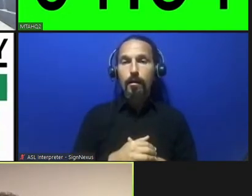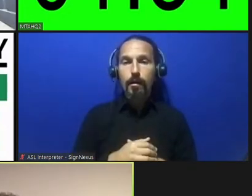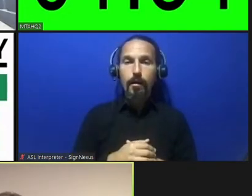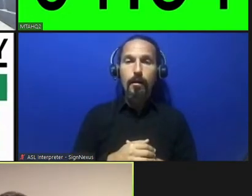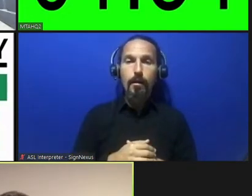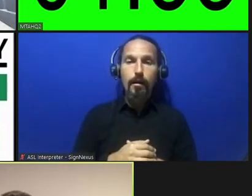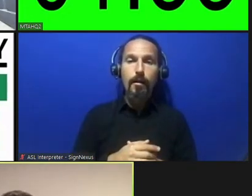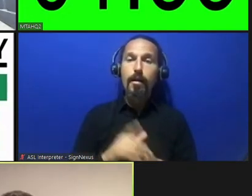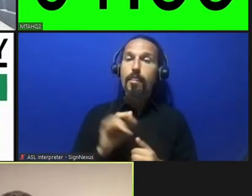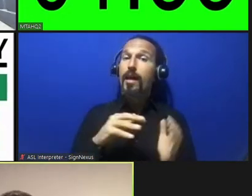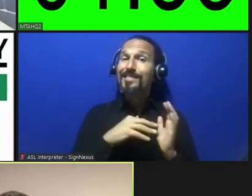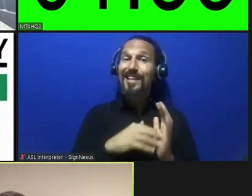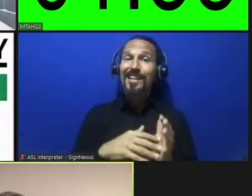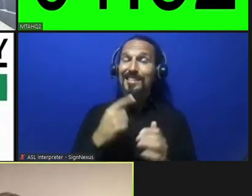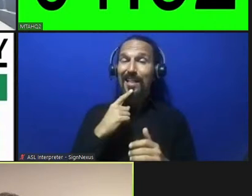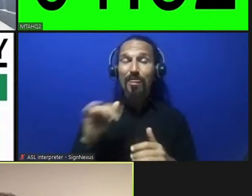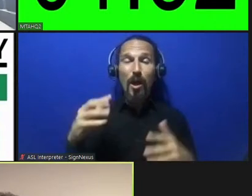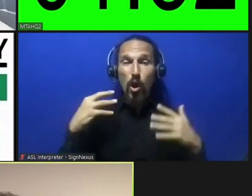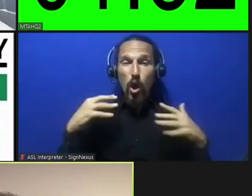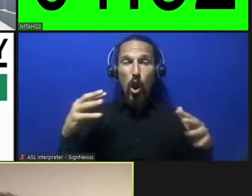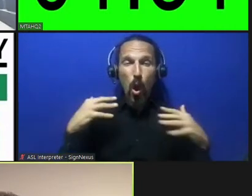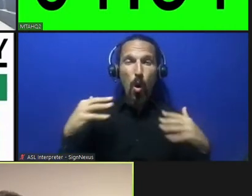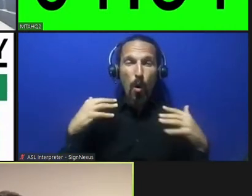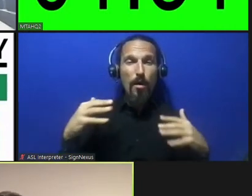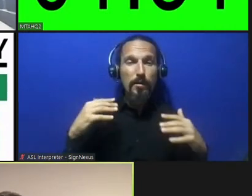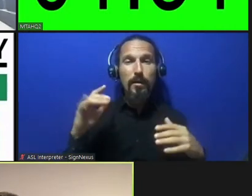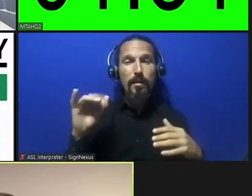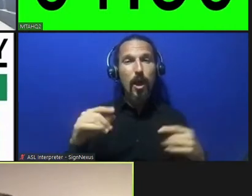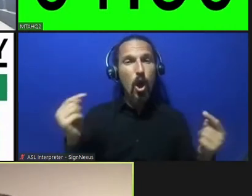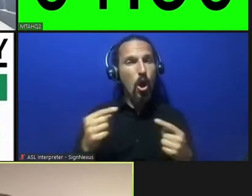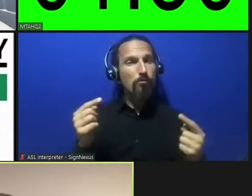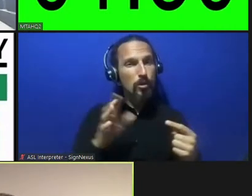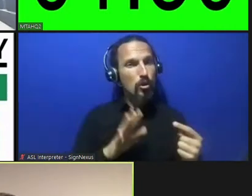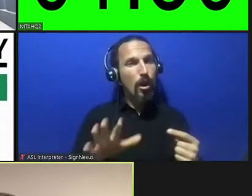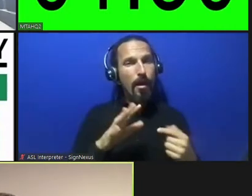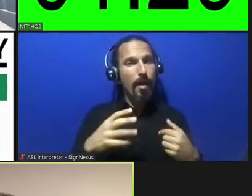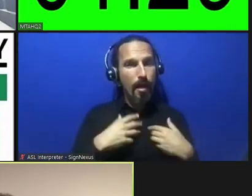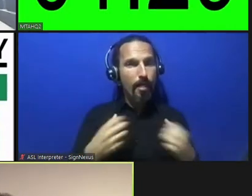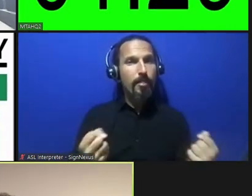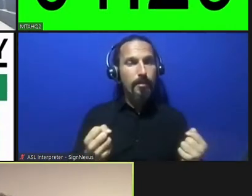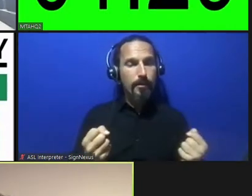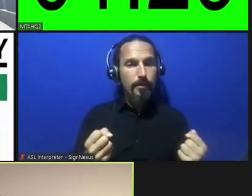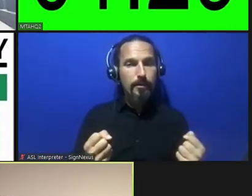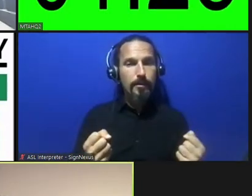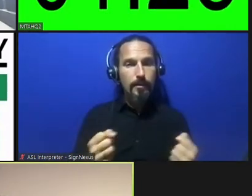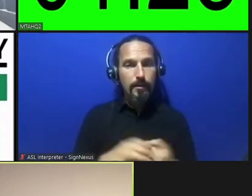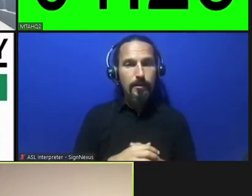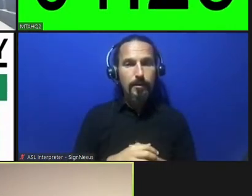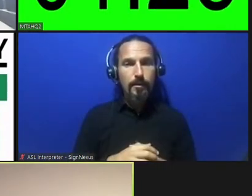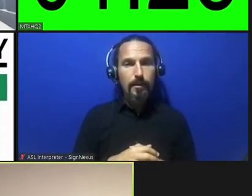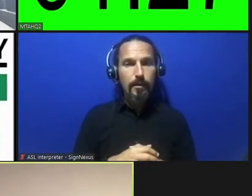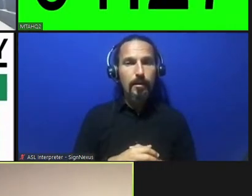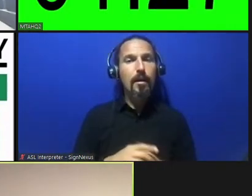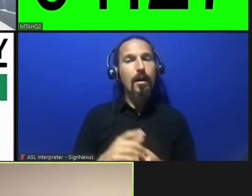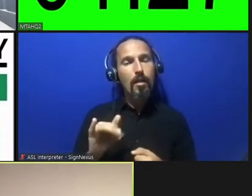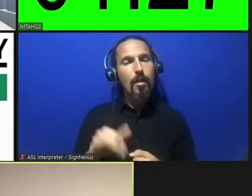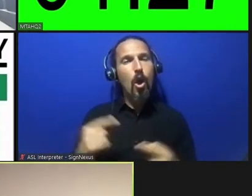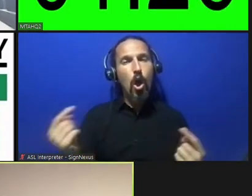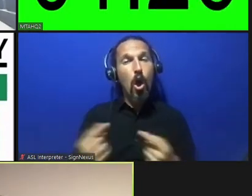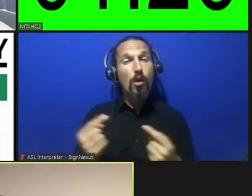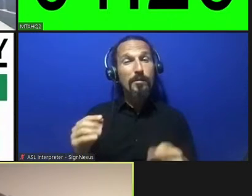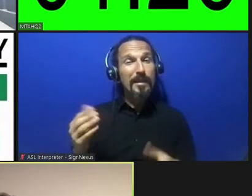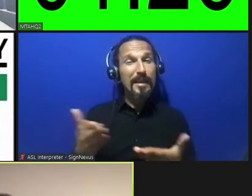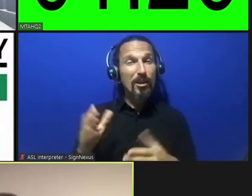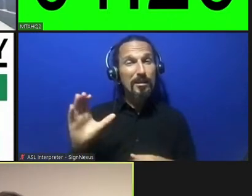actually studies have shown that noise pollution is harmful to your health like so you know we're being we're being harmed here in the central business